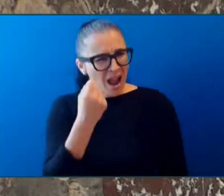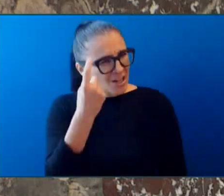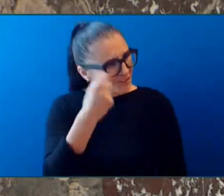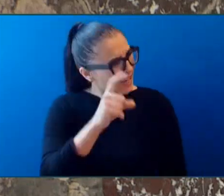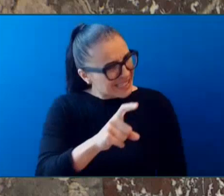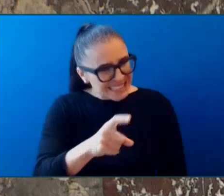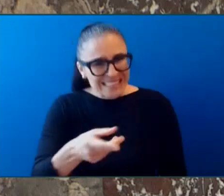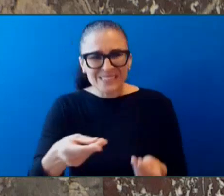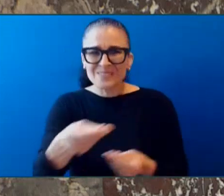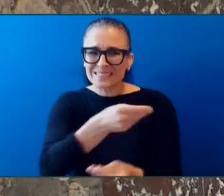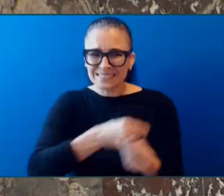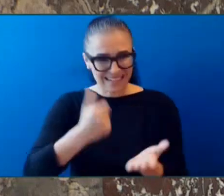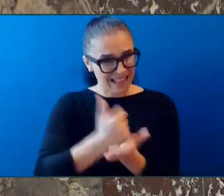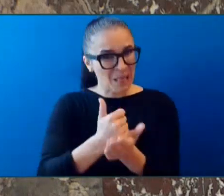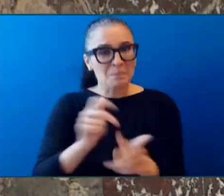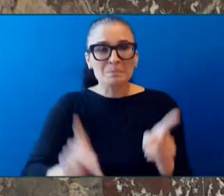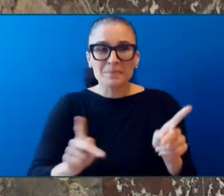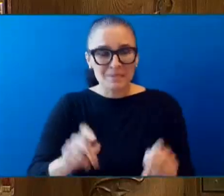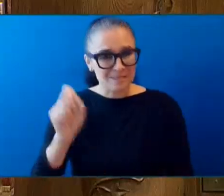lot more to do.